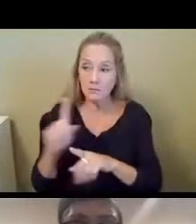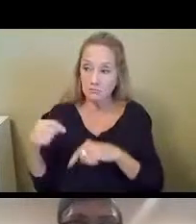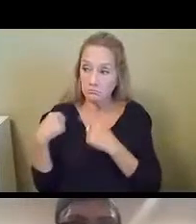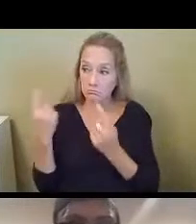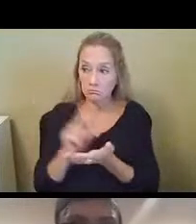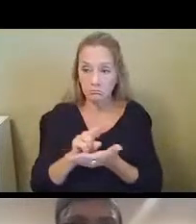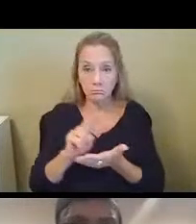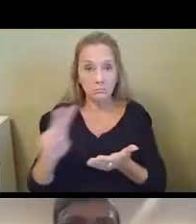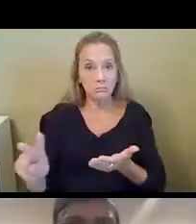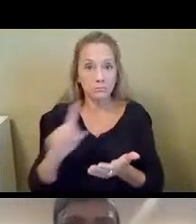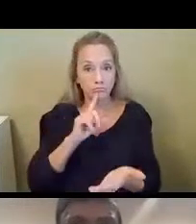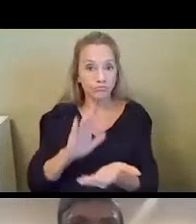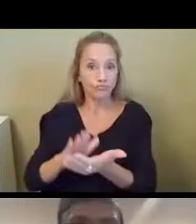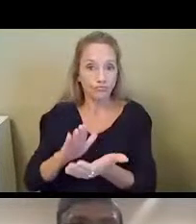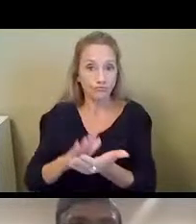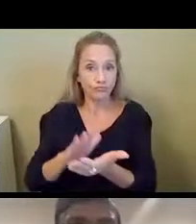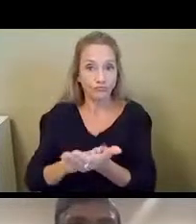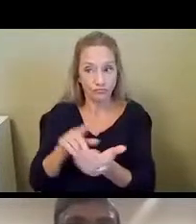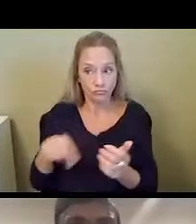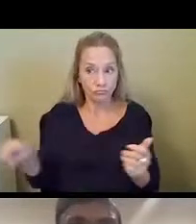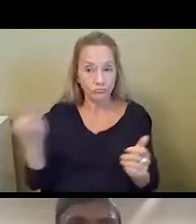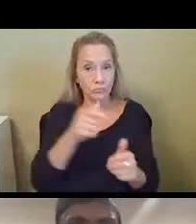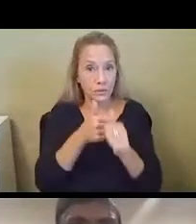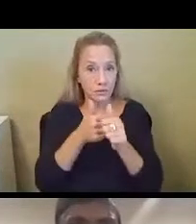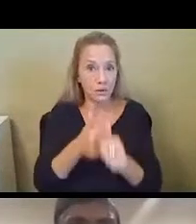2 weeks. So kudos to them.